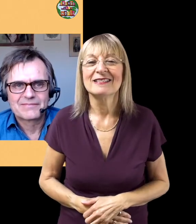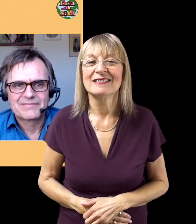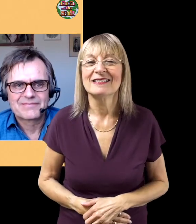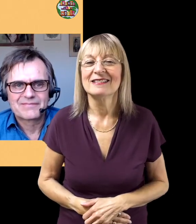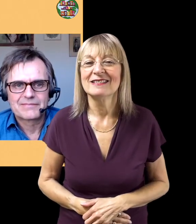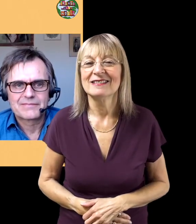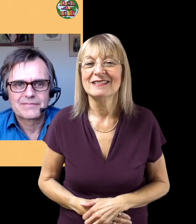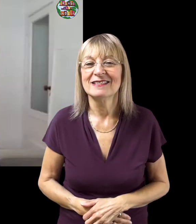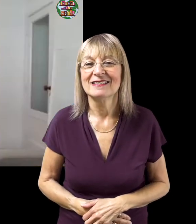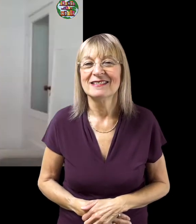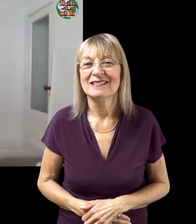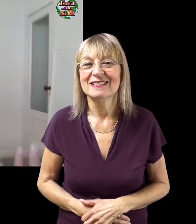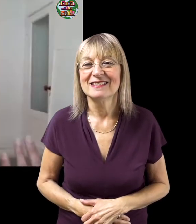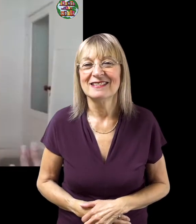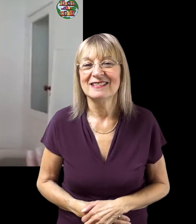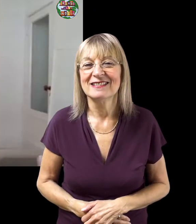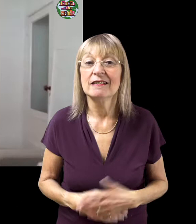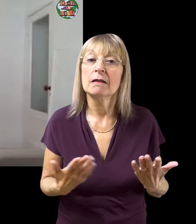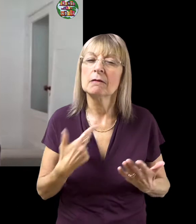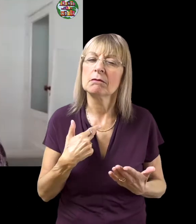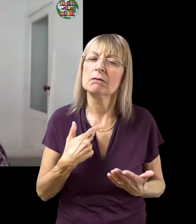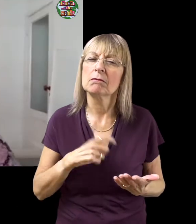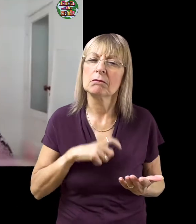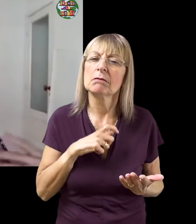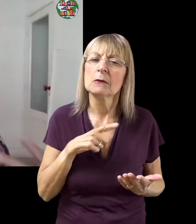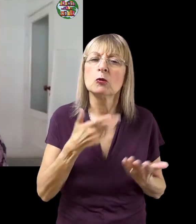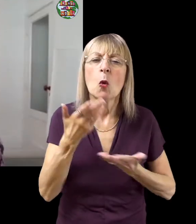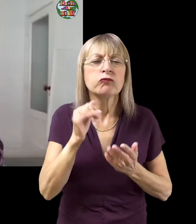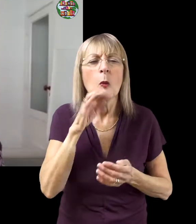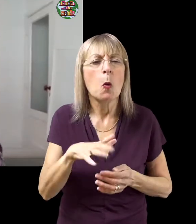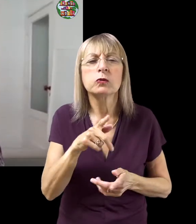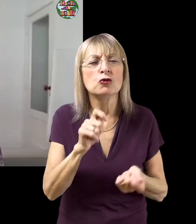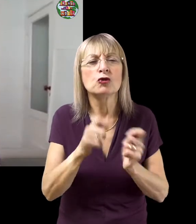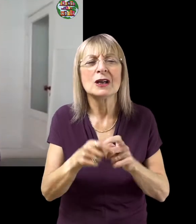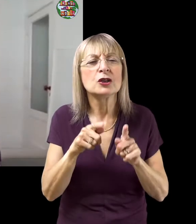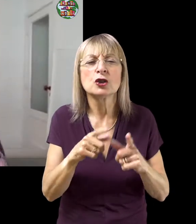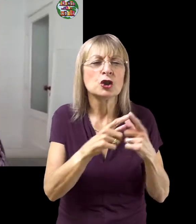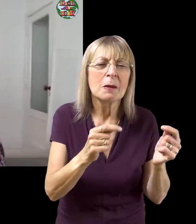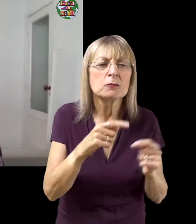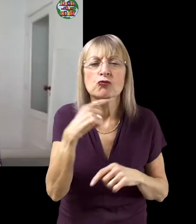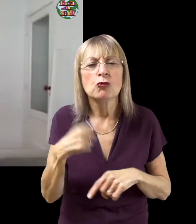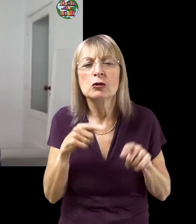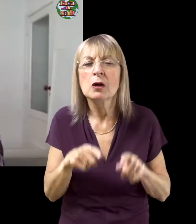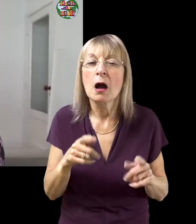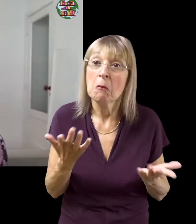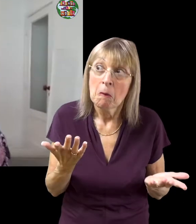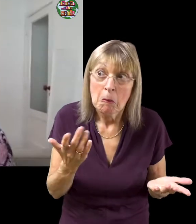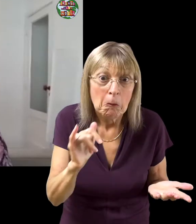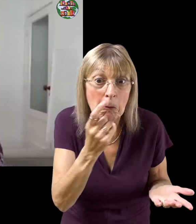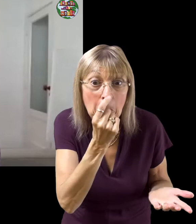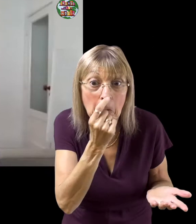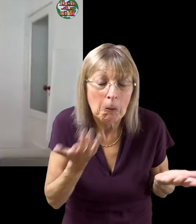no idea how much has changed. No, I mean, I'm quite sure the story won't be changed